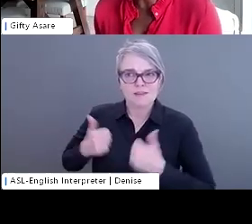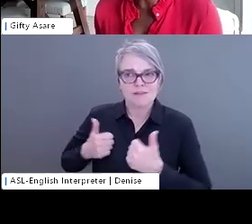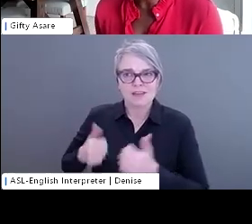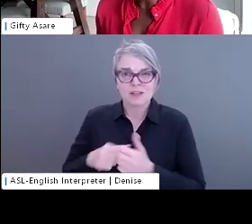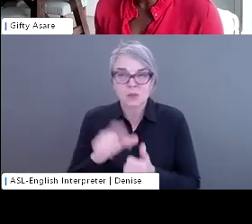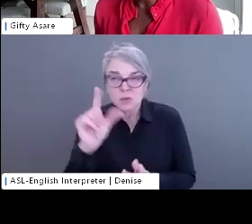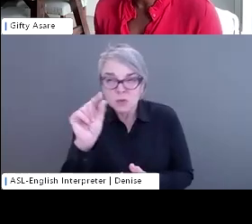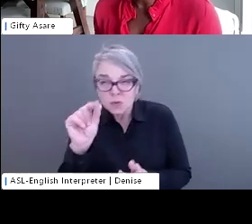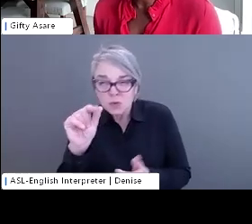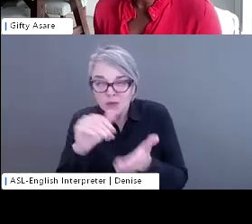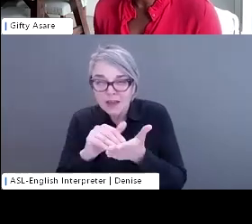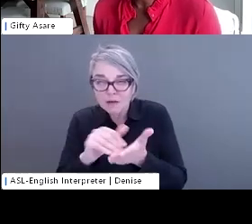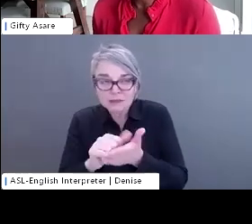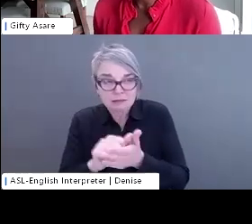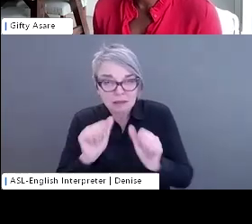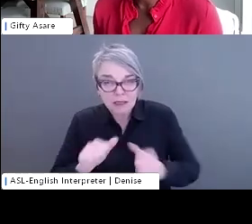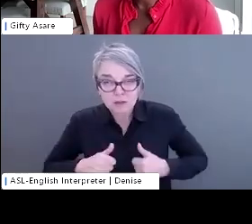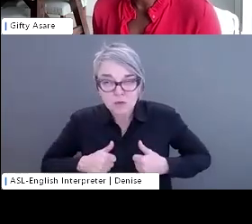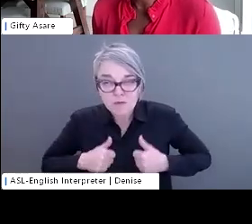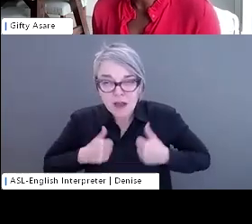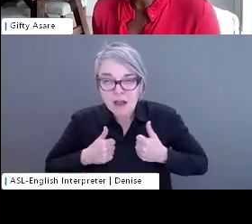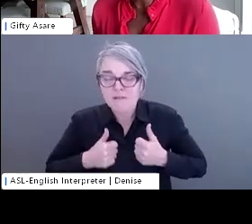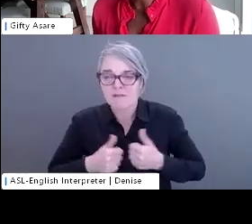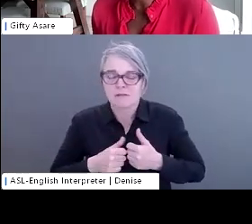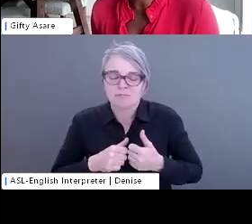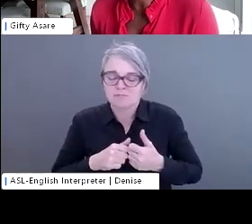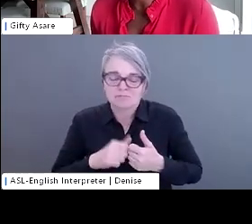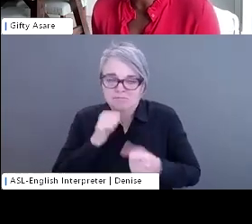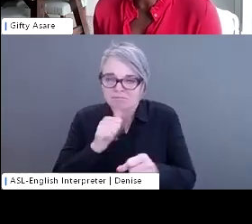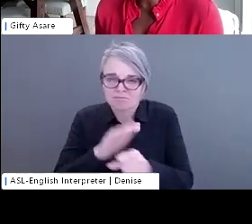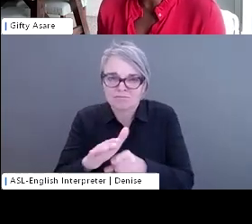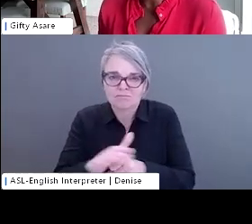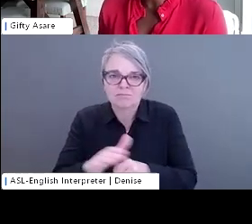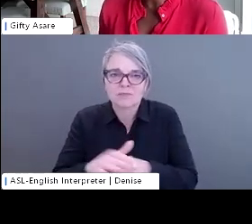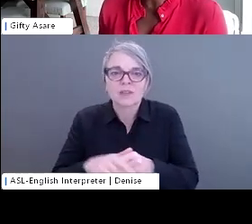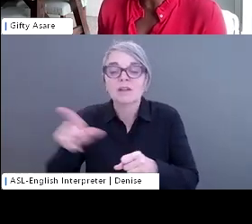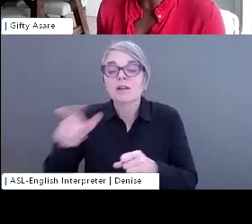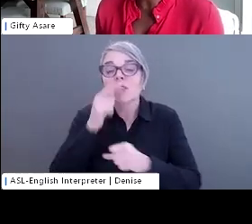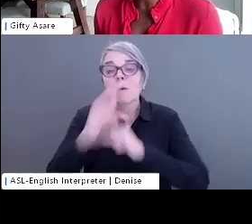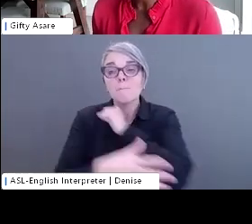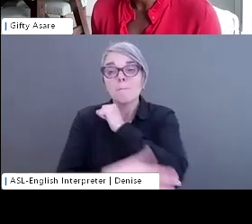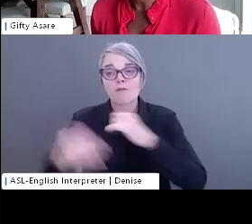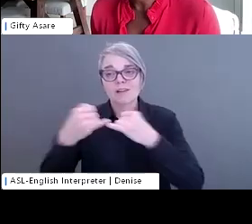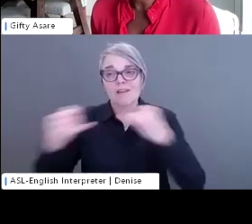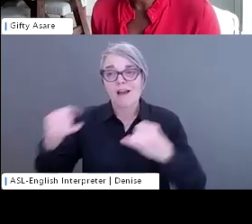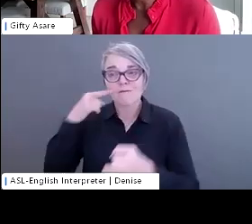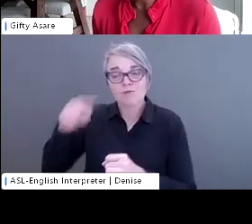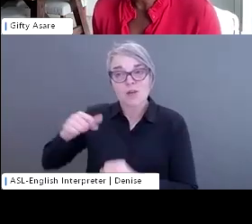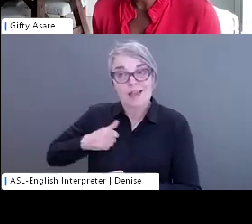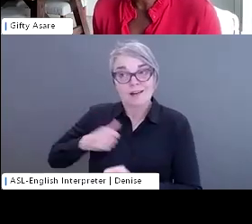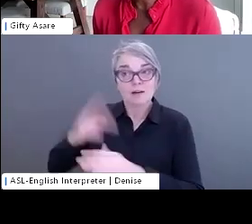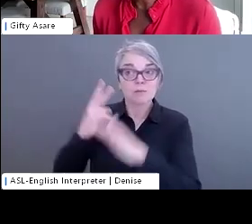survive. And so looking at the 2025 federal poverty line in Canada and the projections that were made,